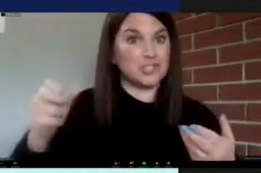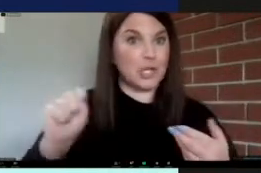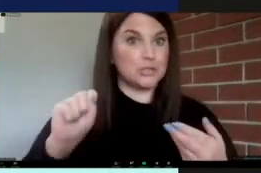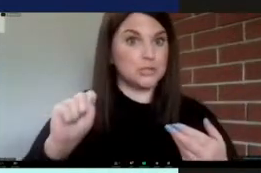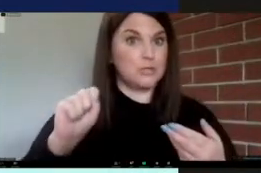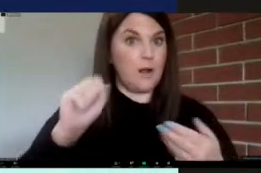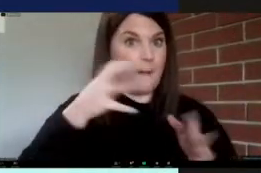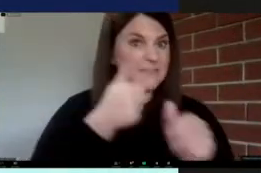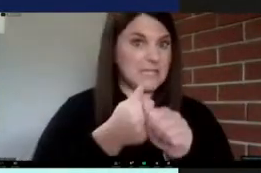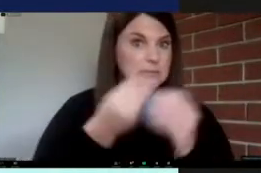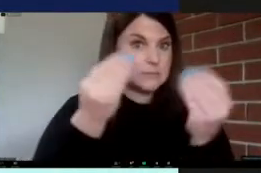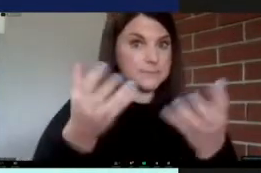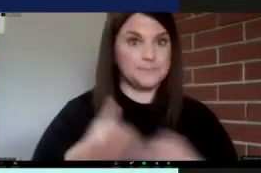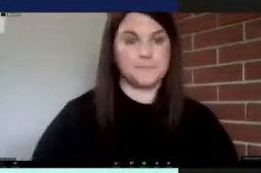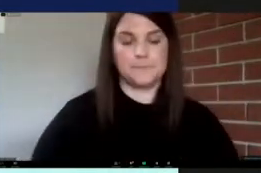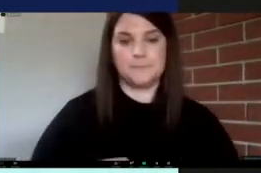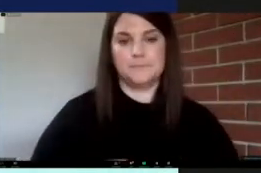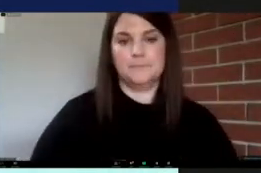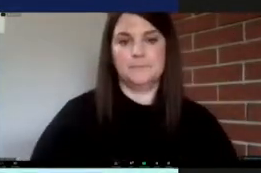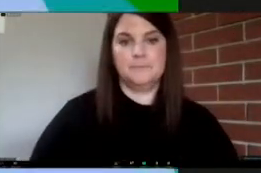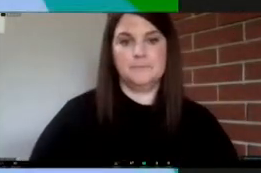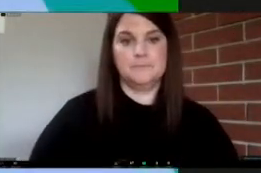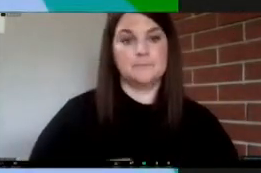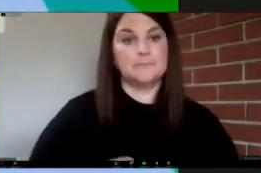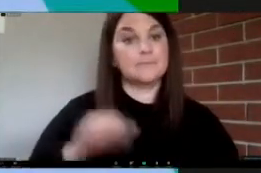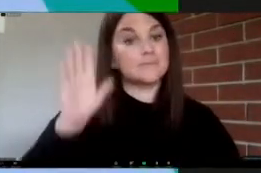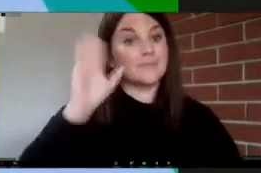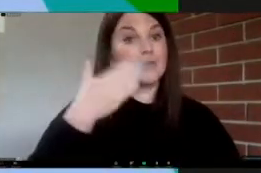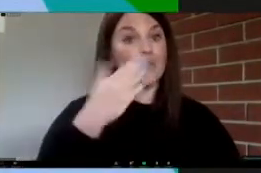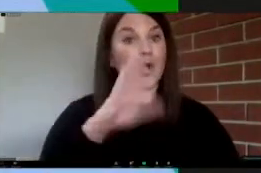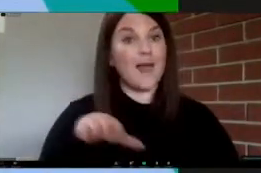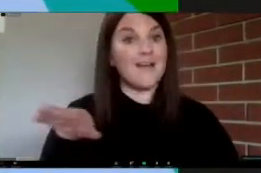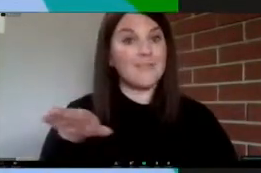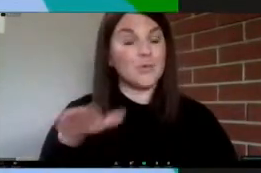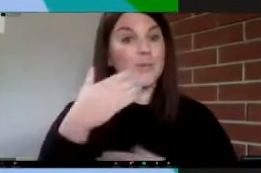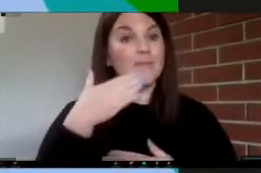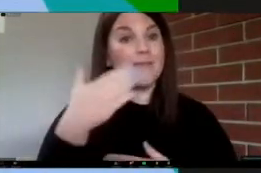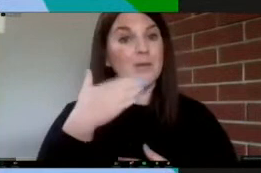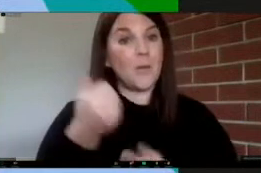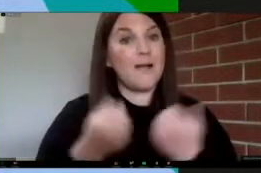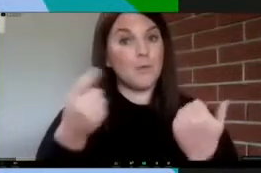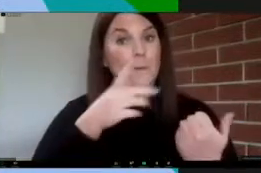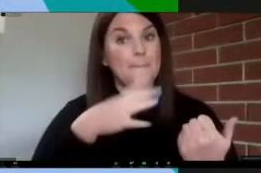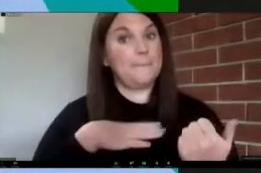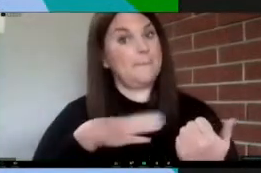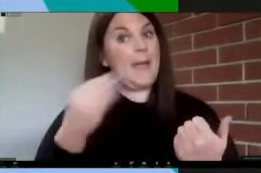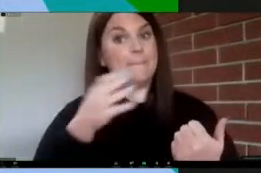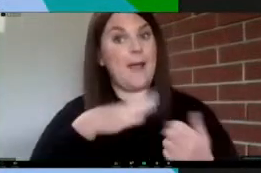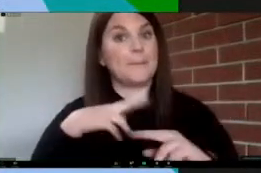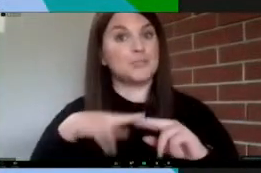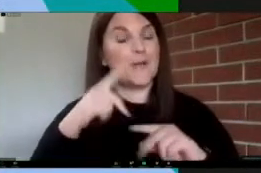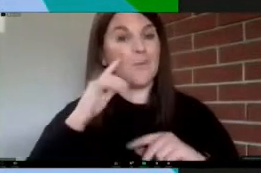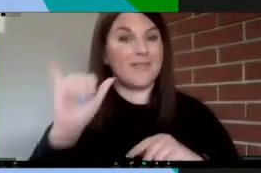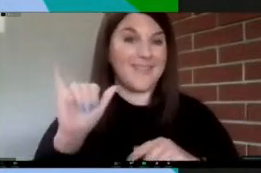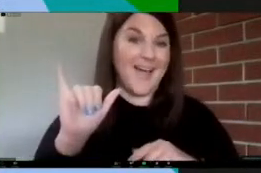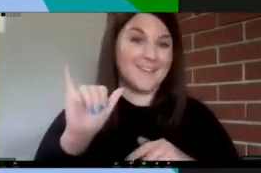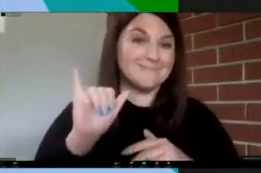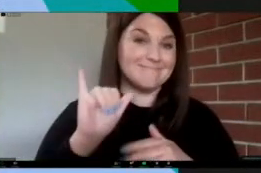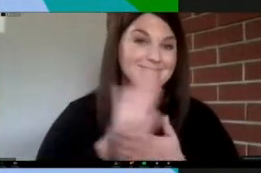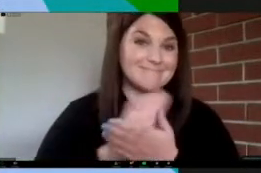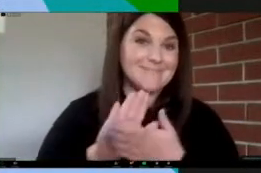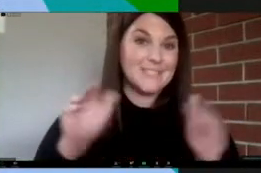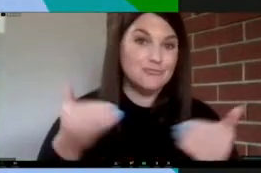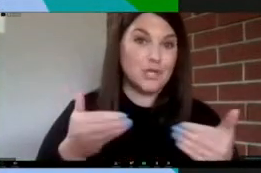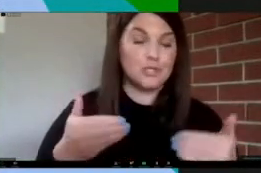The floor is yours. Well, good afternoon. Thank you so much, Madam Chair, for that very kind introduction. It